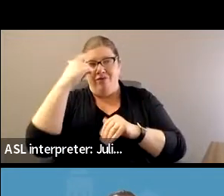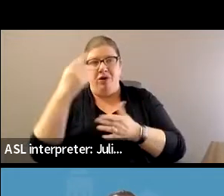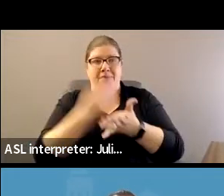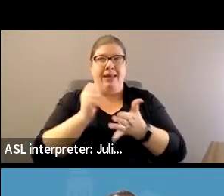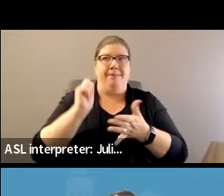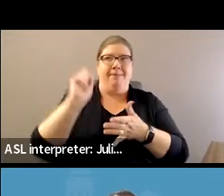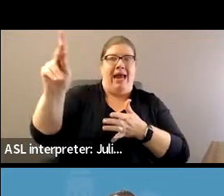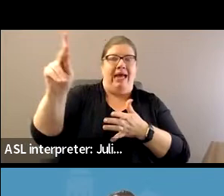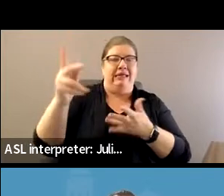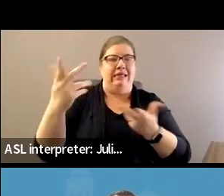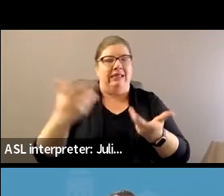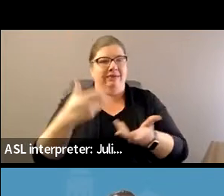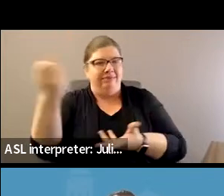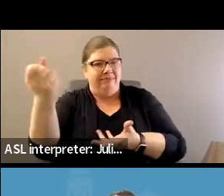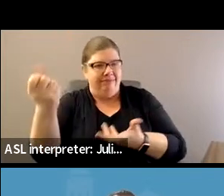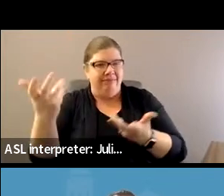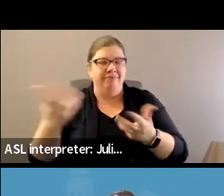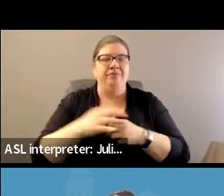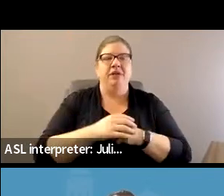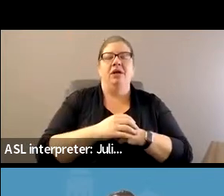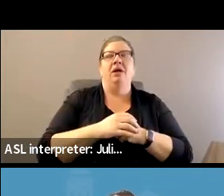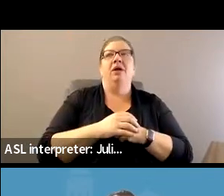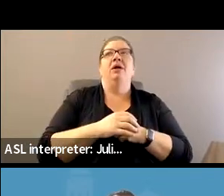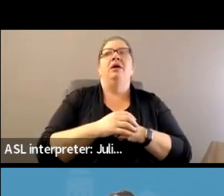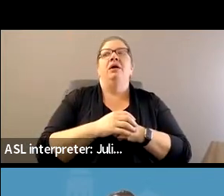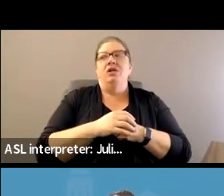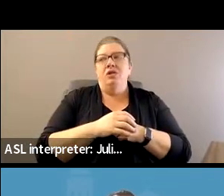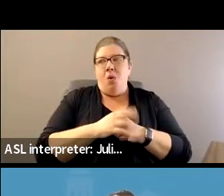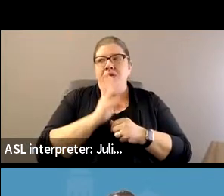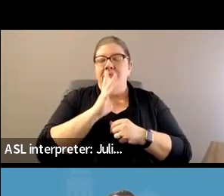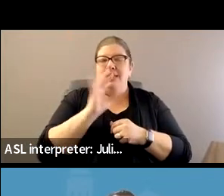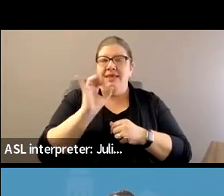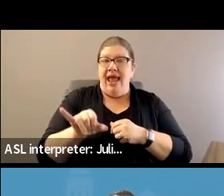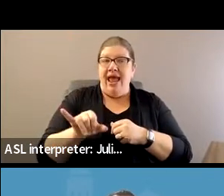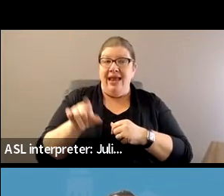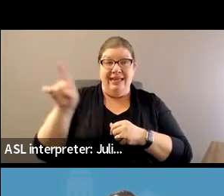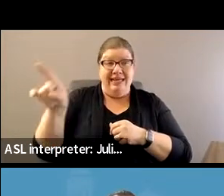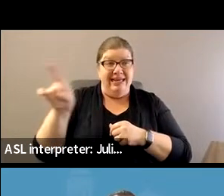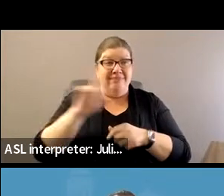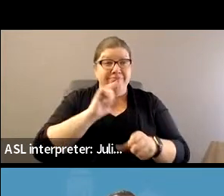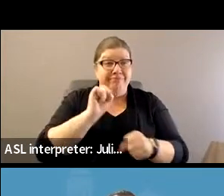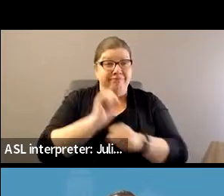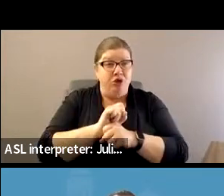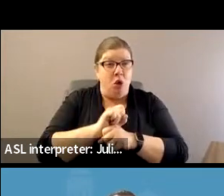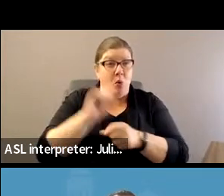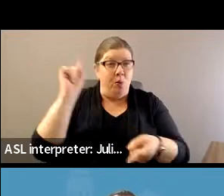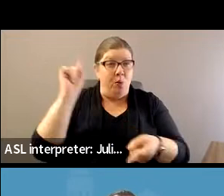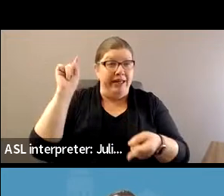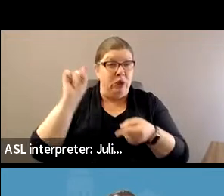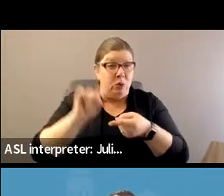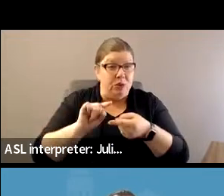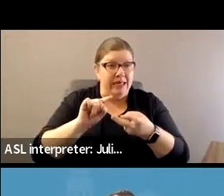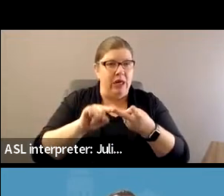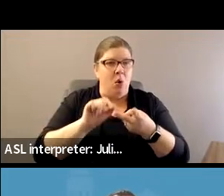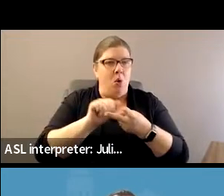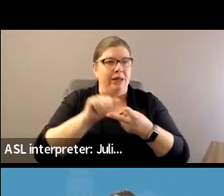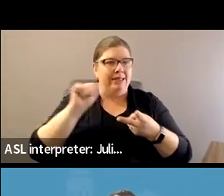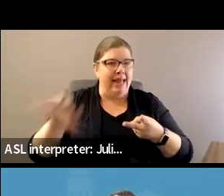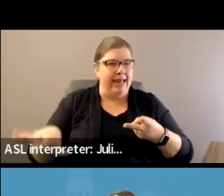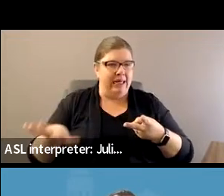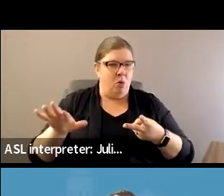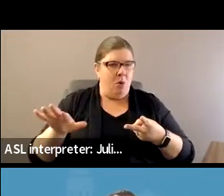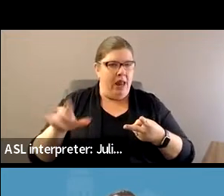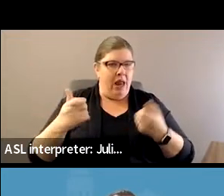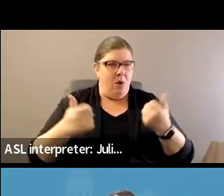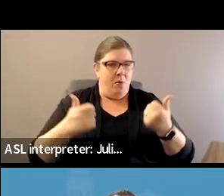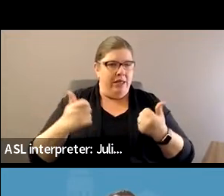moments. Yeah. And speaking of that, so is he actually reducing it or taking it away? Is there a reduction or taking it